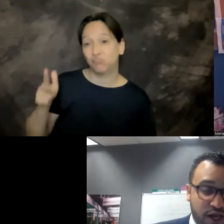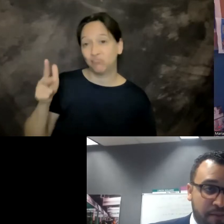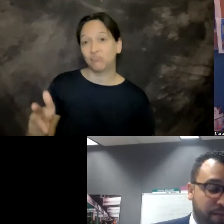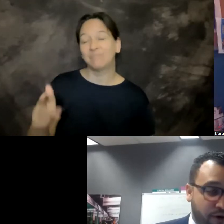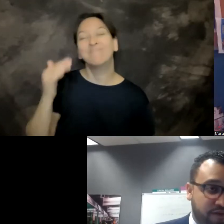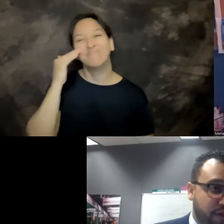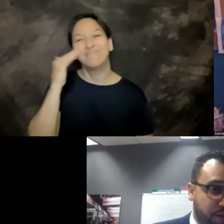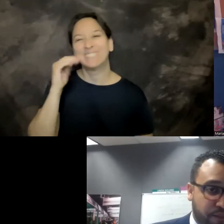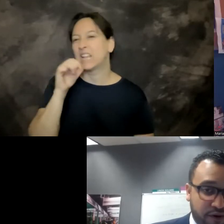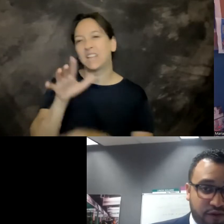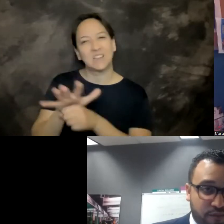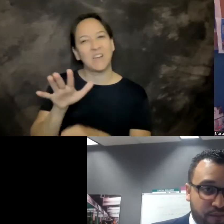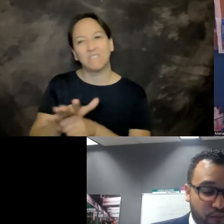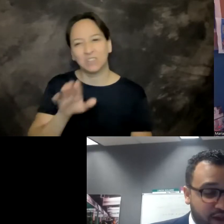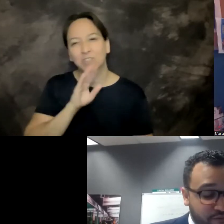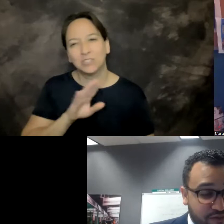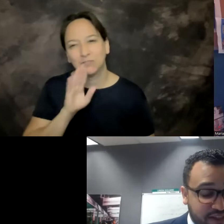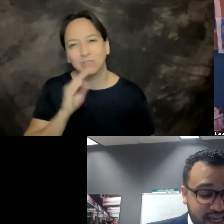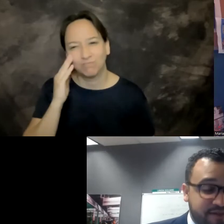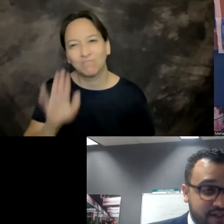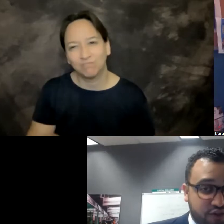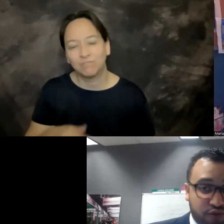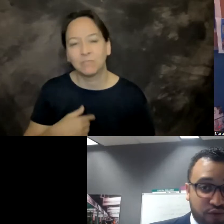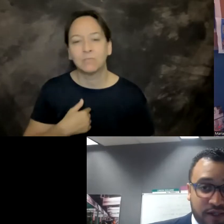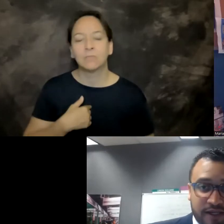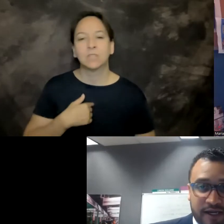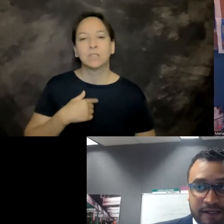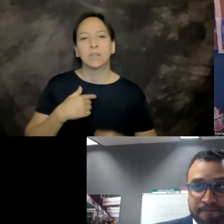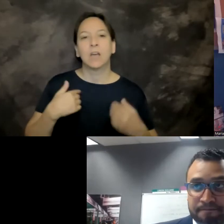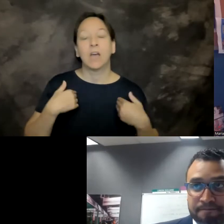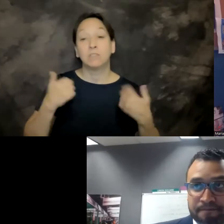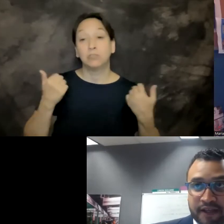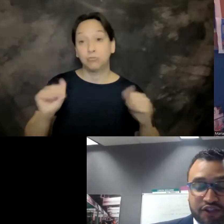people. But part of the we've attempted to